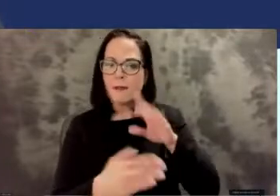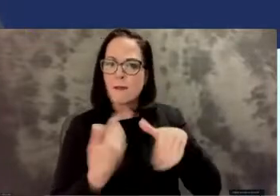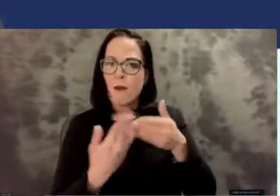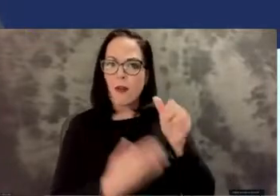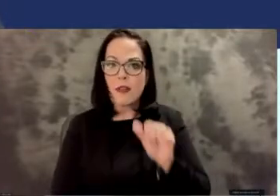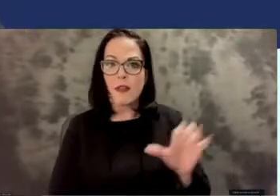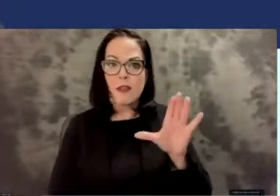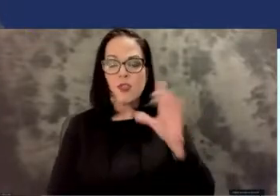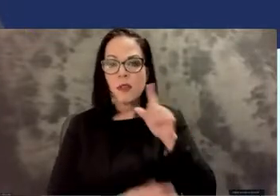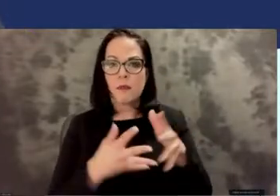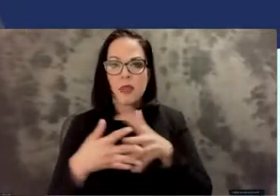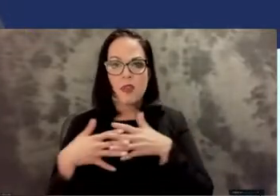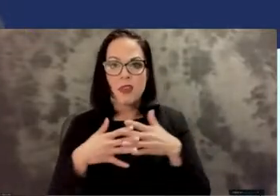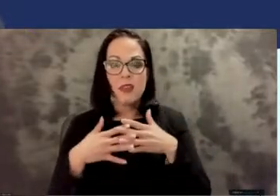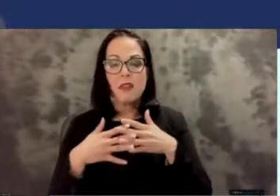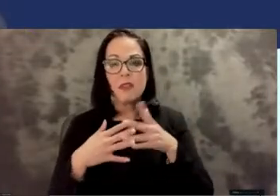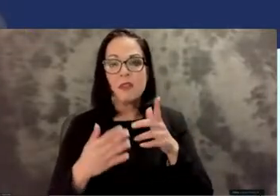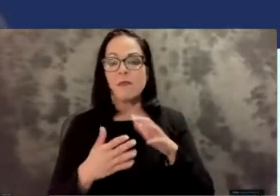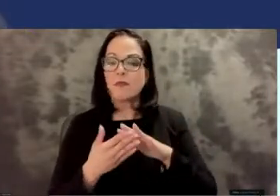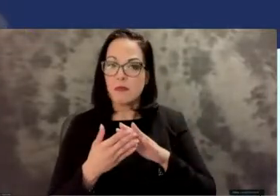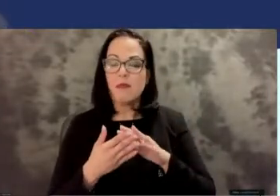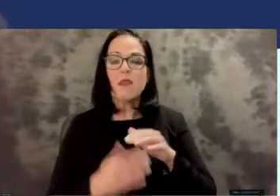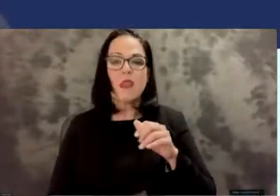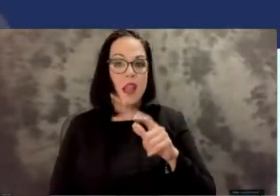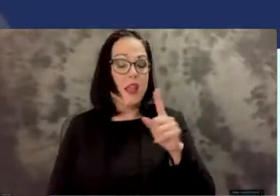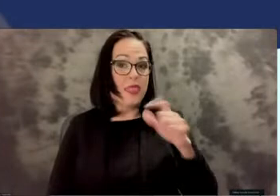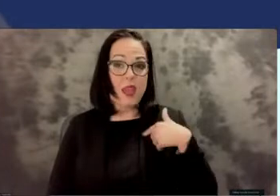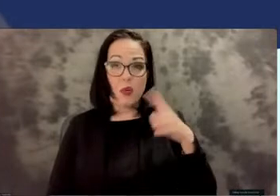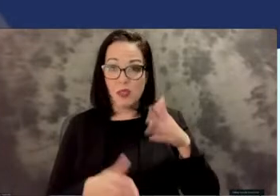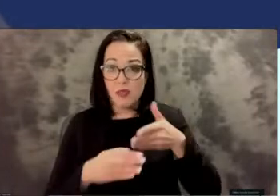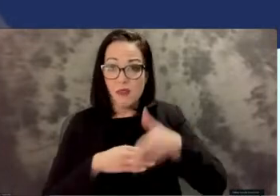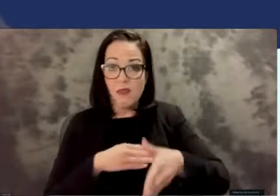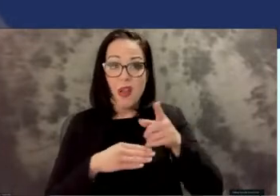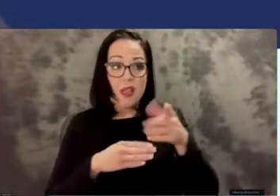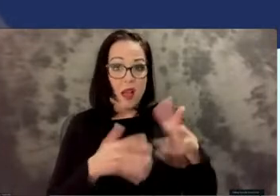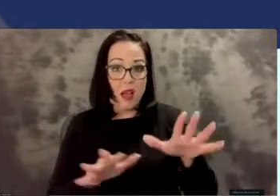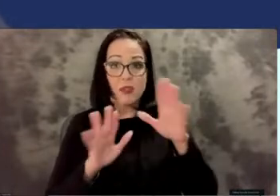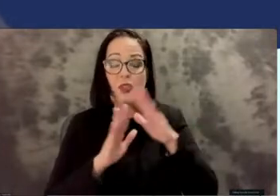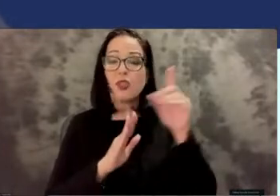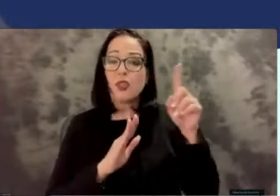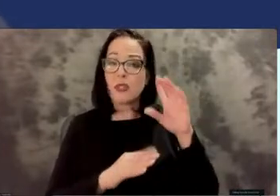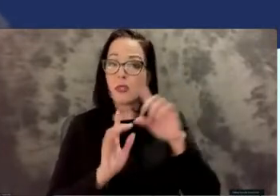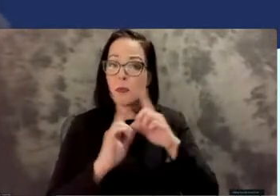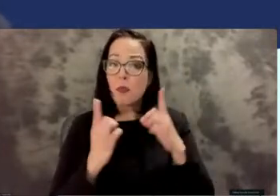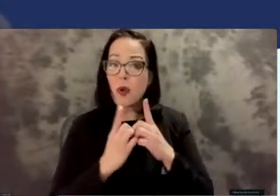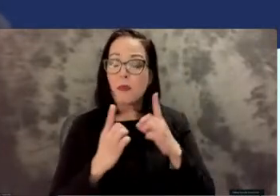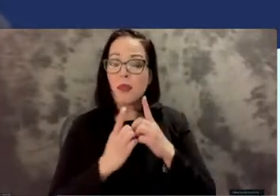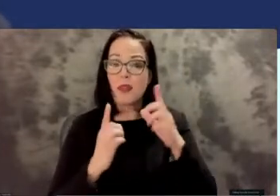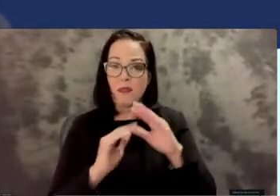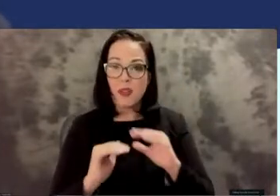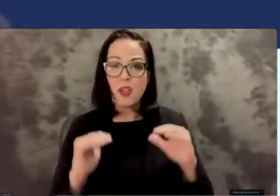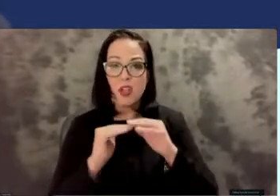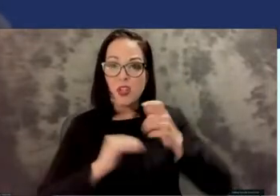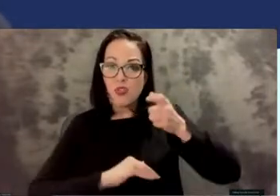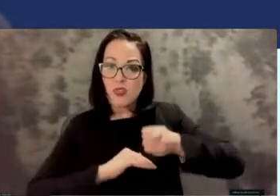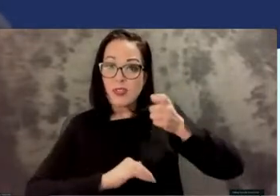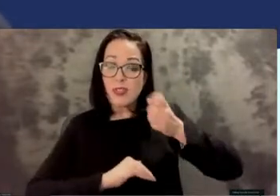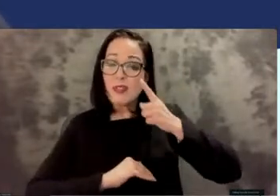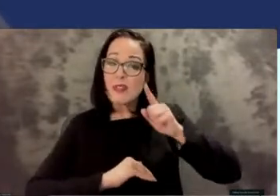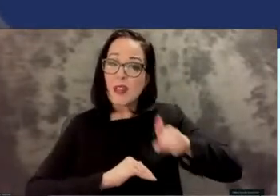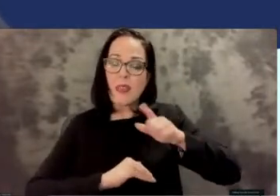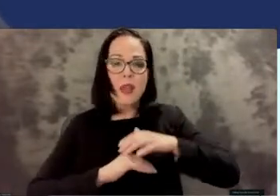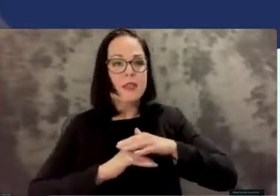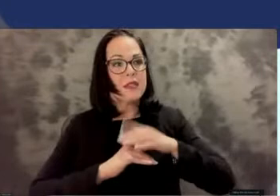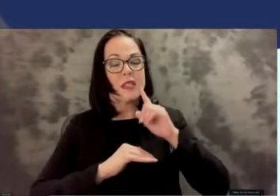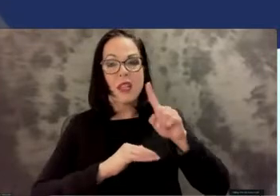Islanders and Native Hawaiians. This was followed by a Department of Justice whole agency initiative to address and prevent race-based